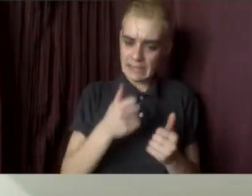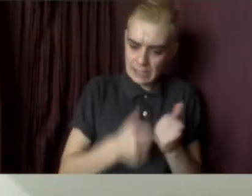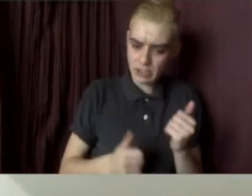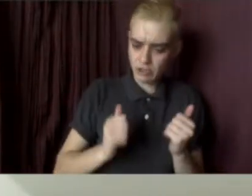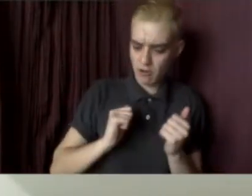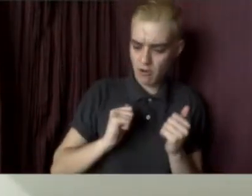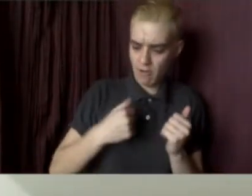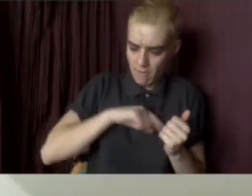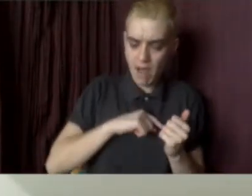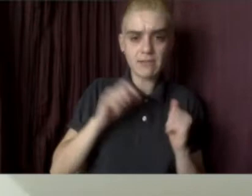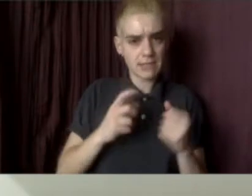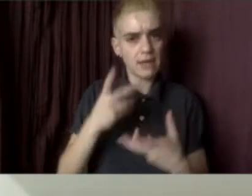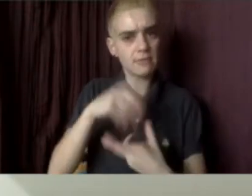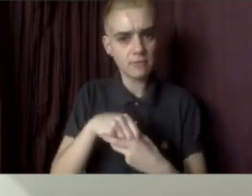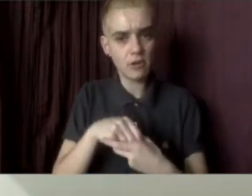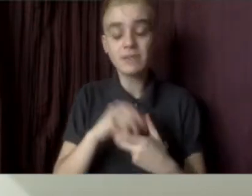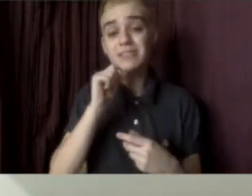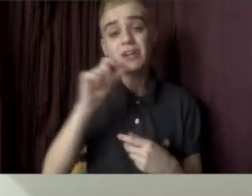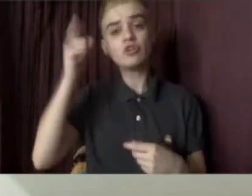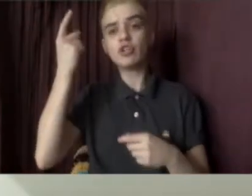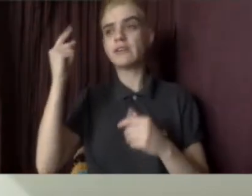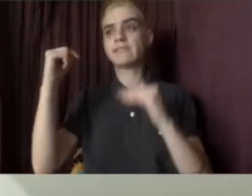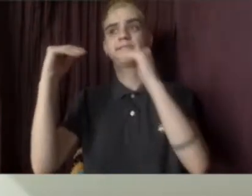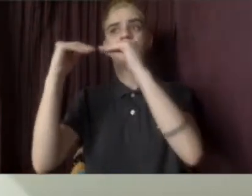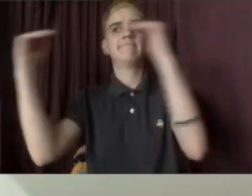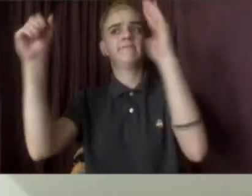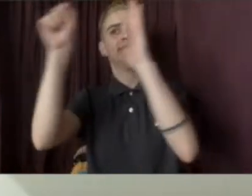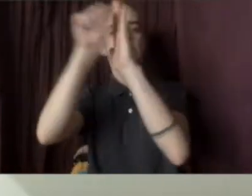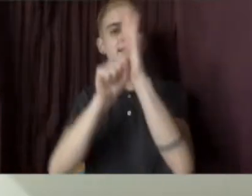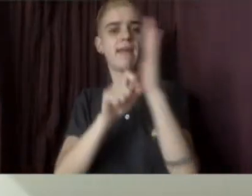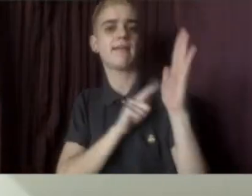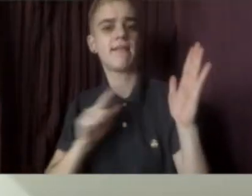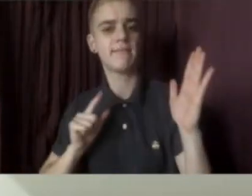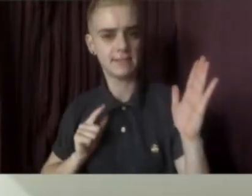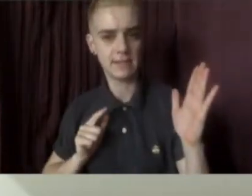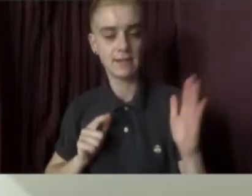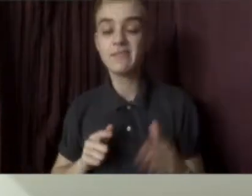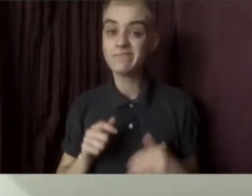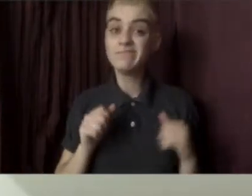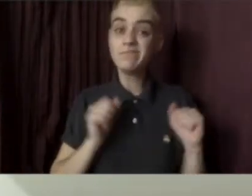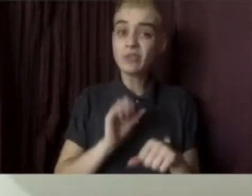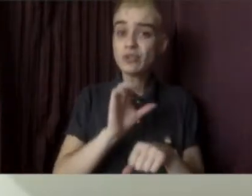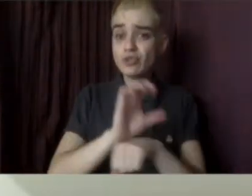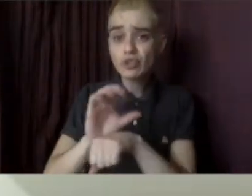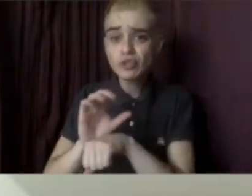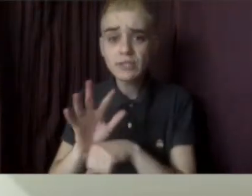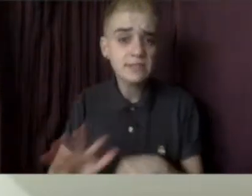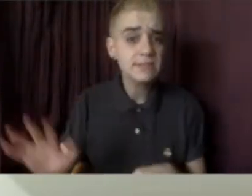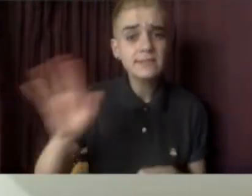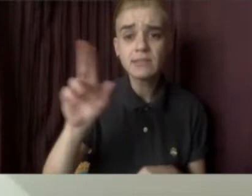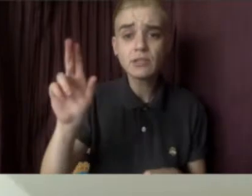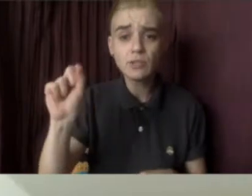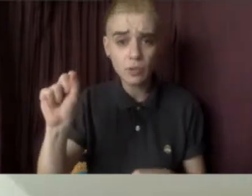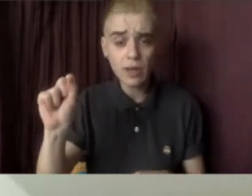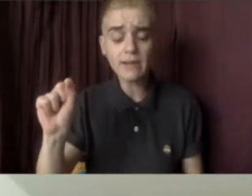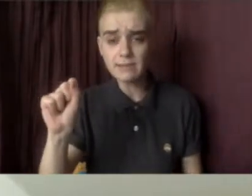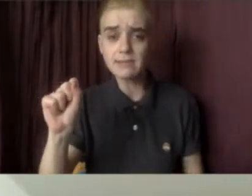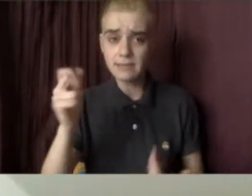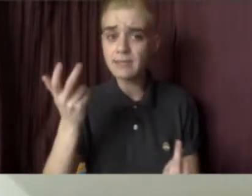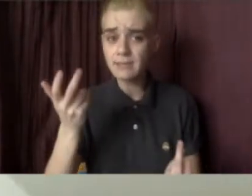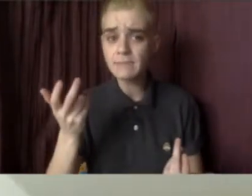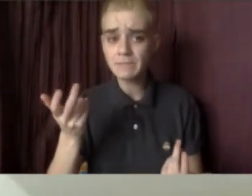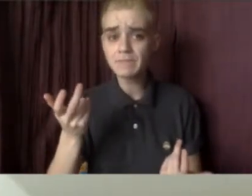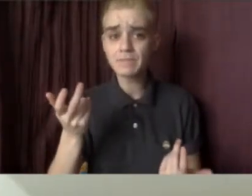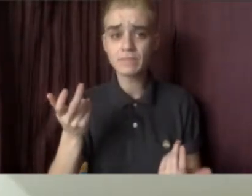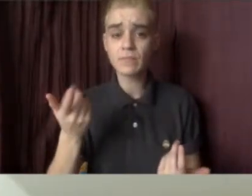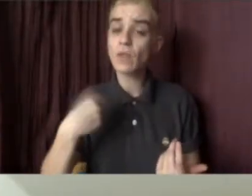board. But when we think about, okay, if we're serving as a polling site, are we prepared to actually do that for everybody? That's a question that I think